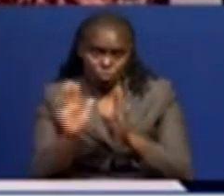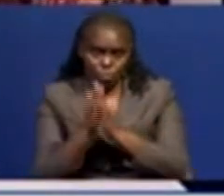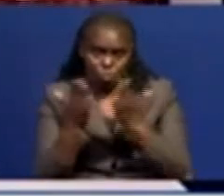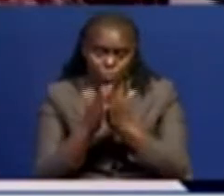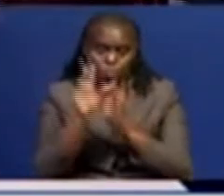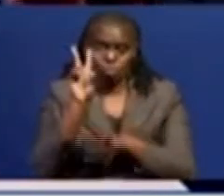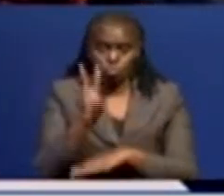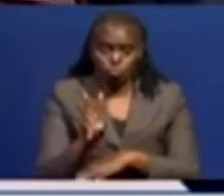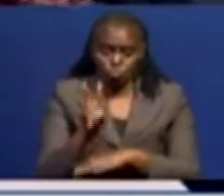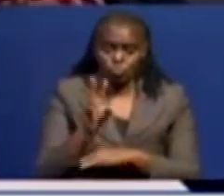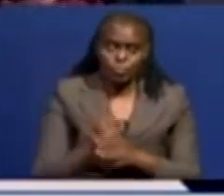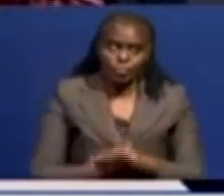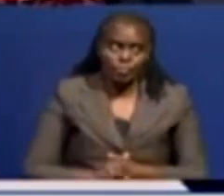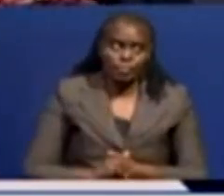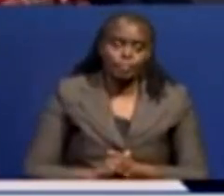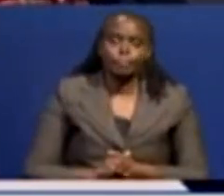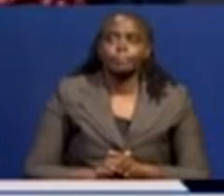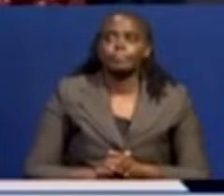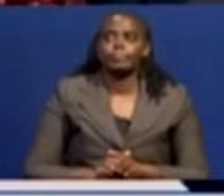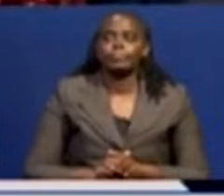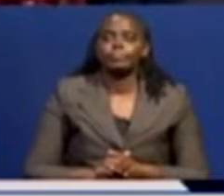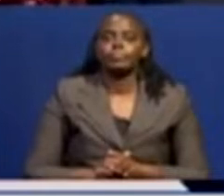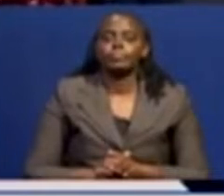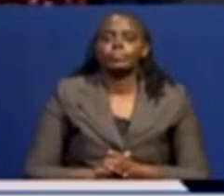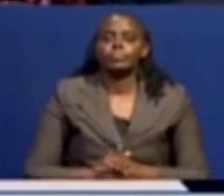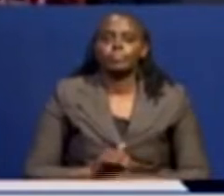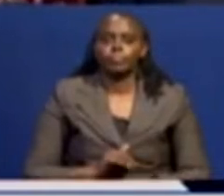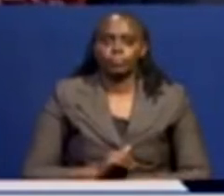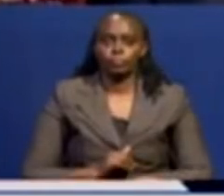volume 2. Yes.